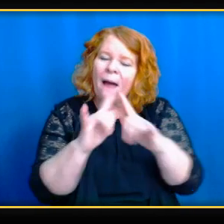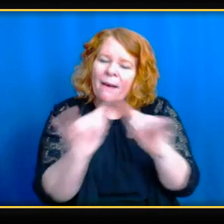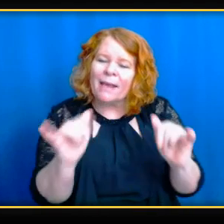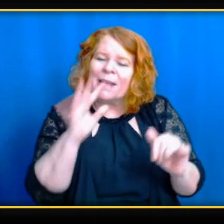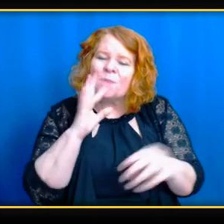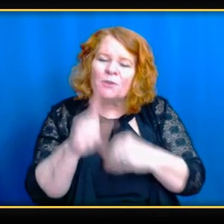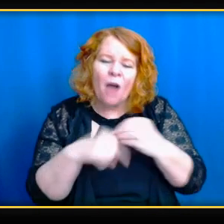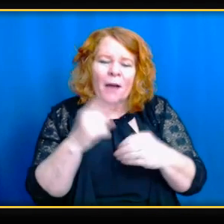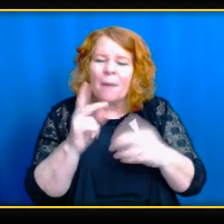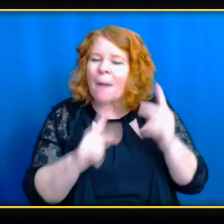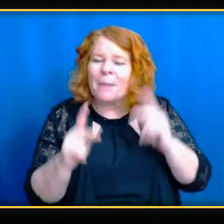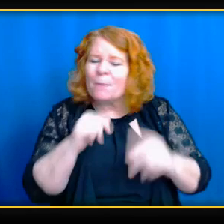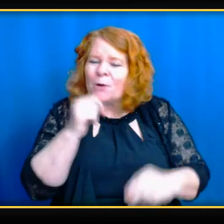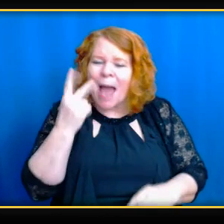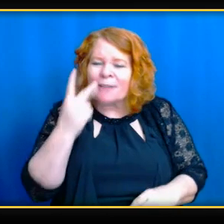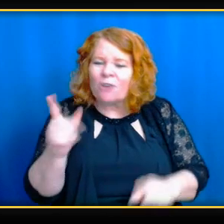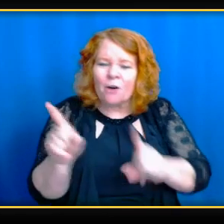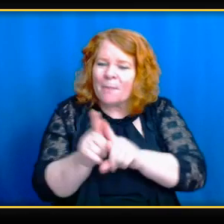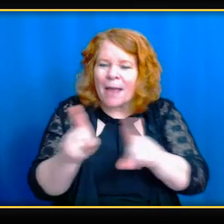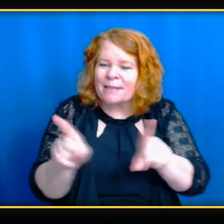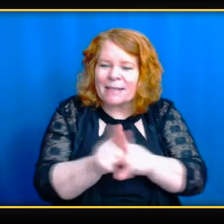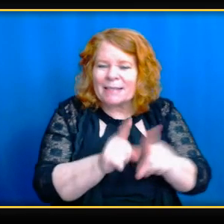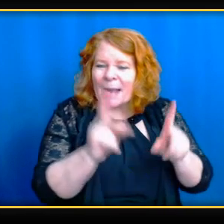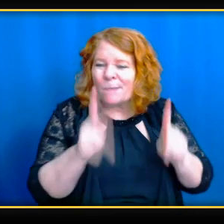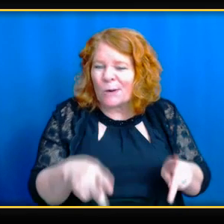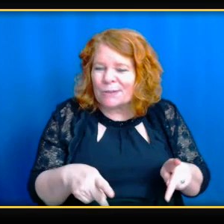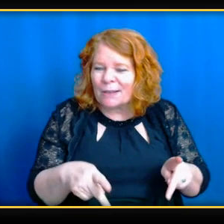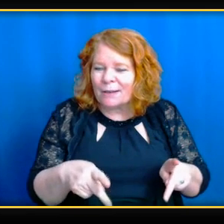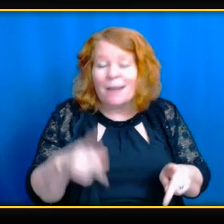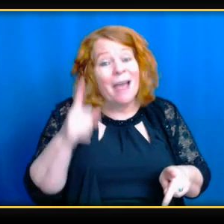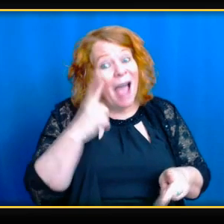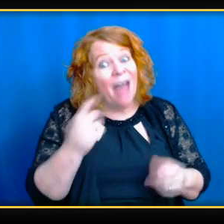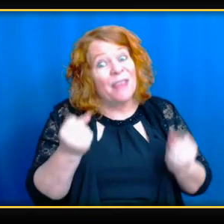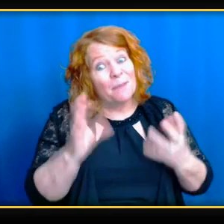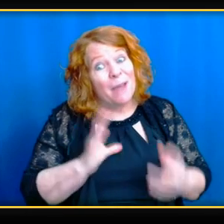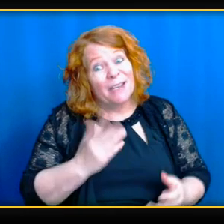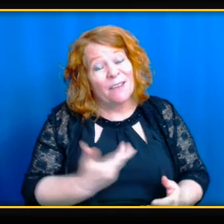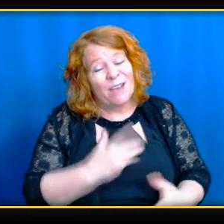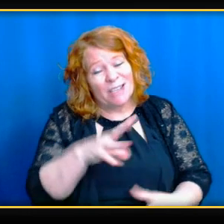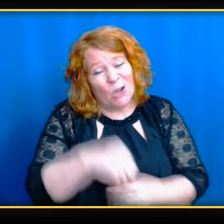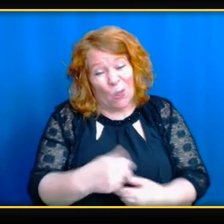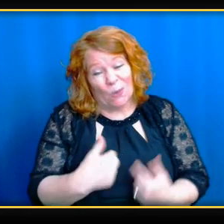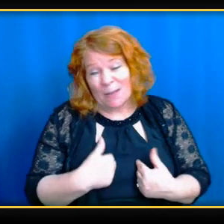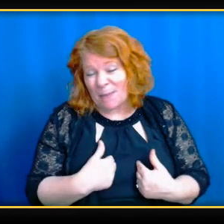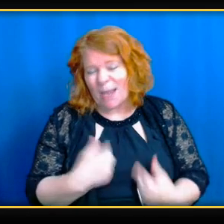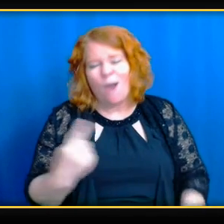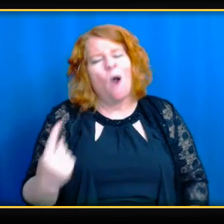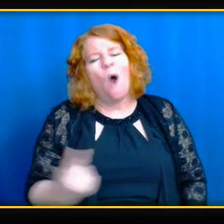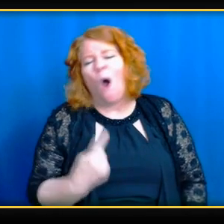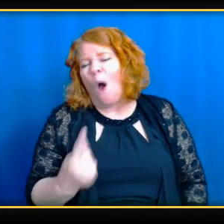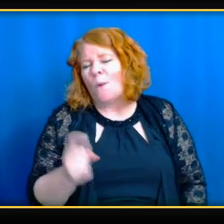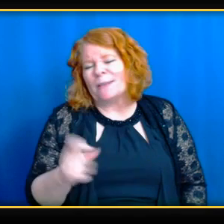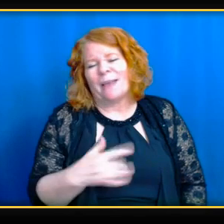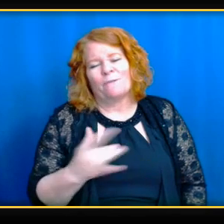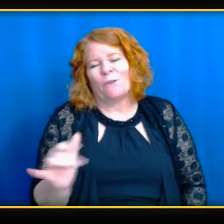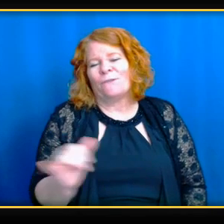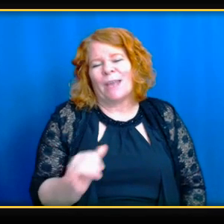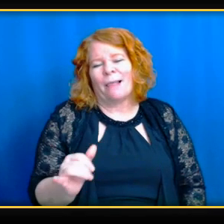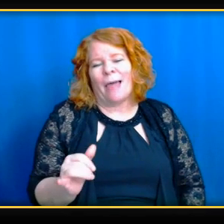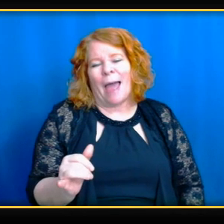as the same person. And I think many of us, including me, are always having to feel like we have